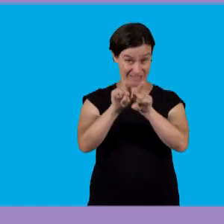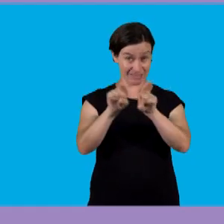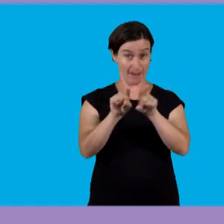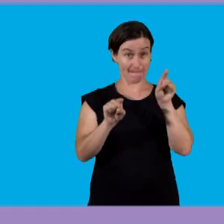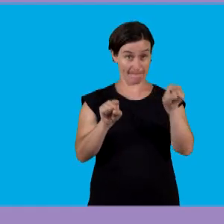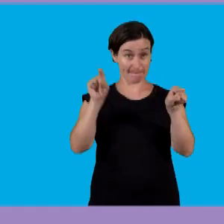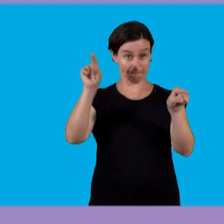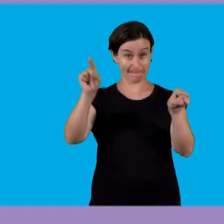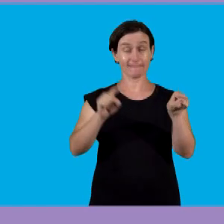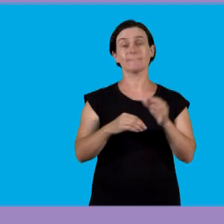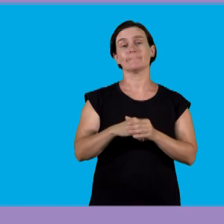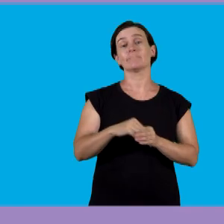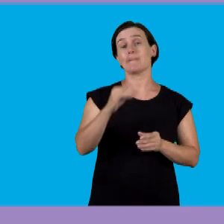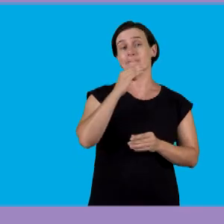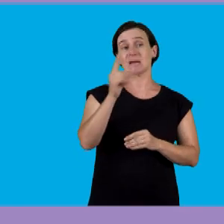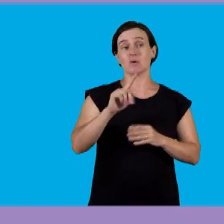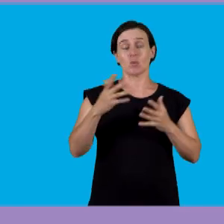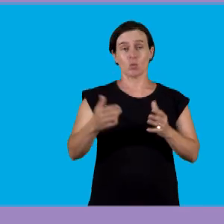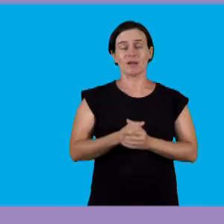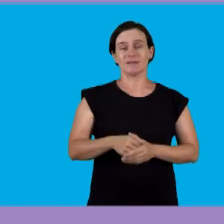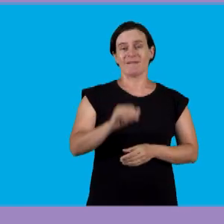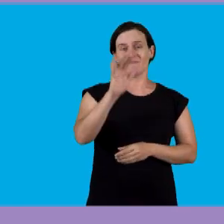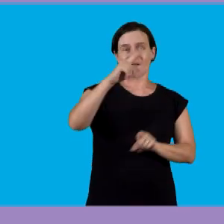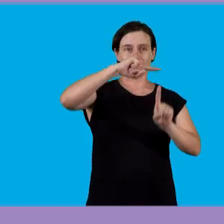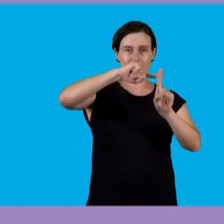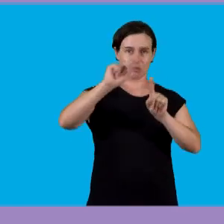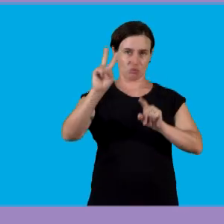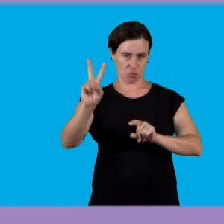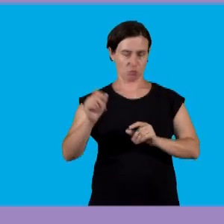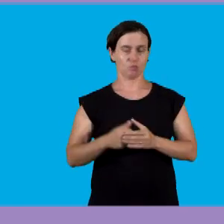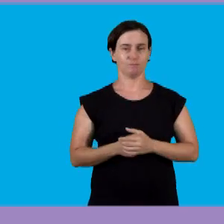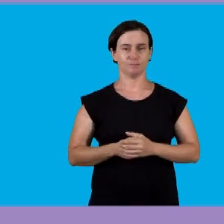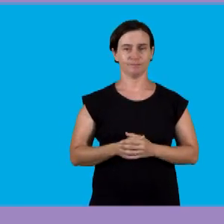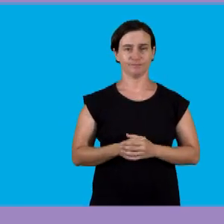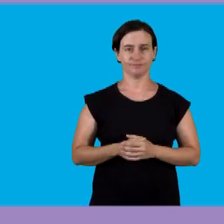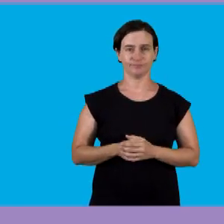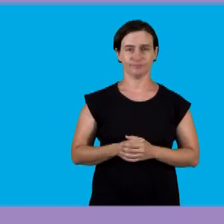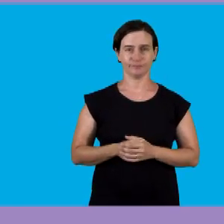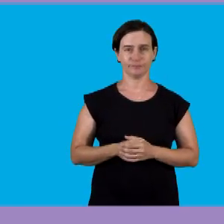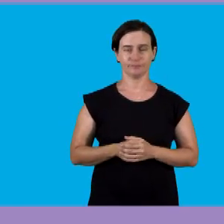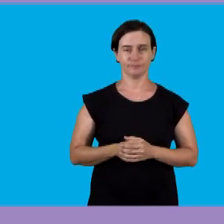base is the same with those powers there, we are going to add the exponents.